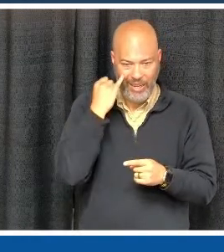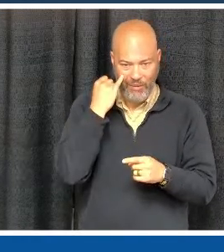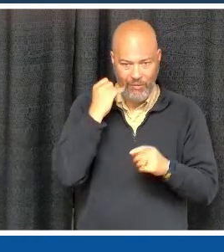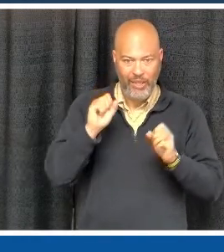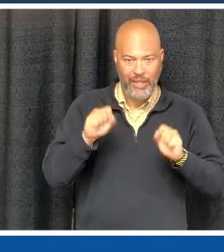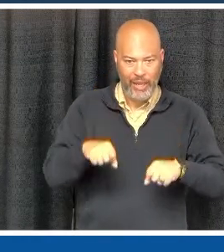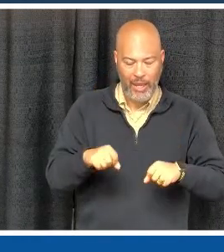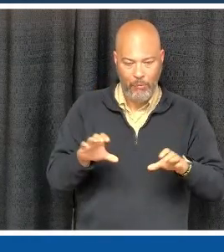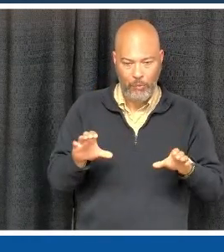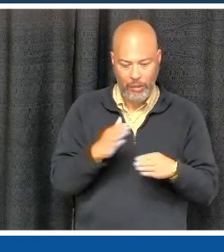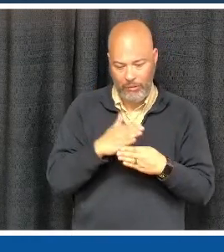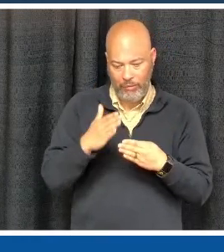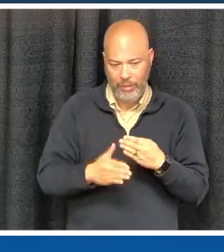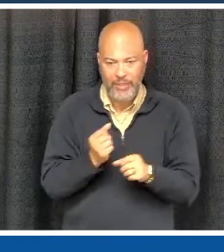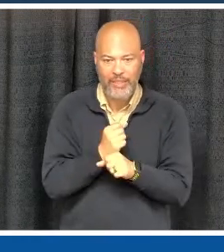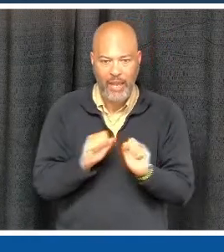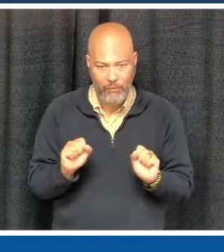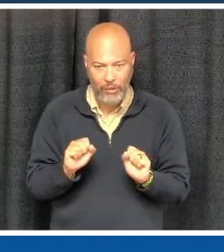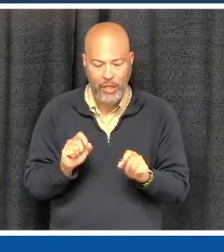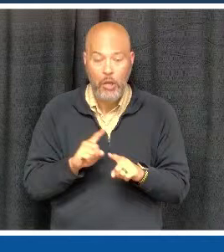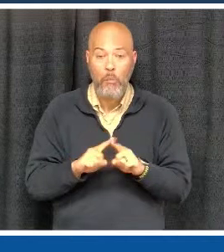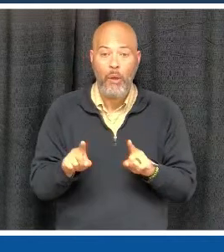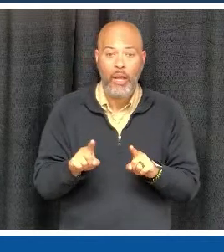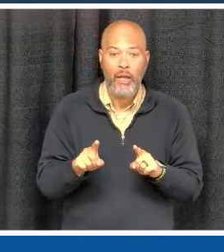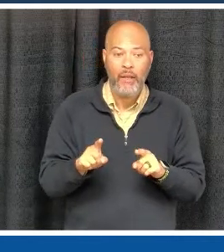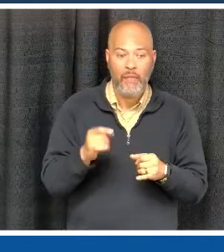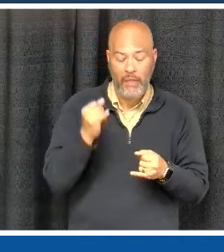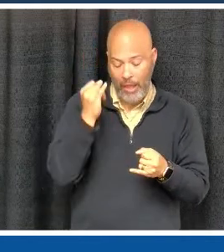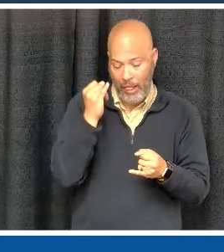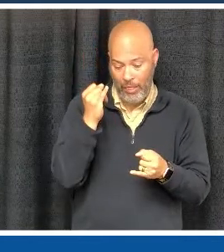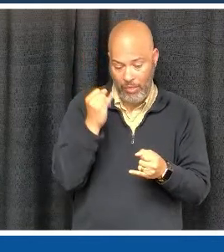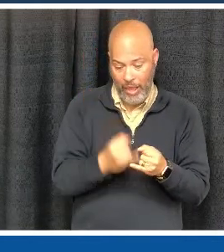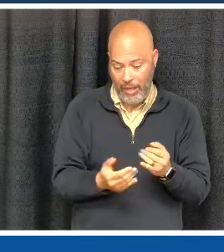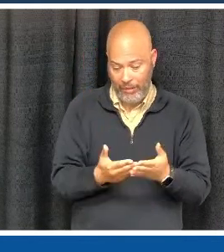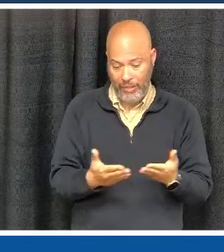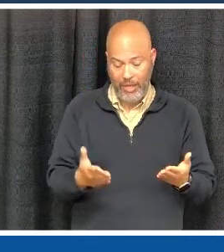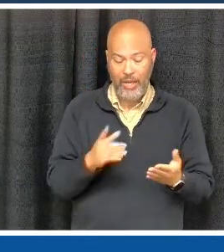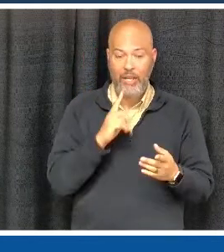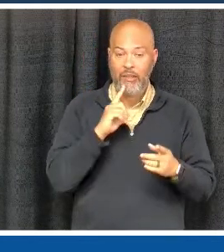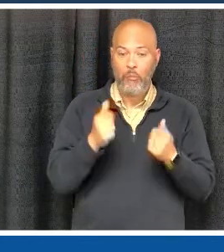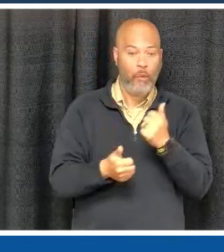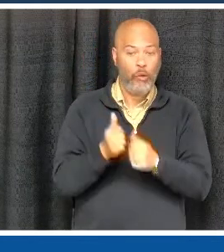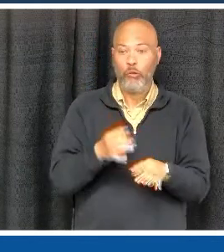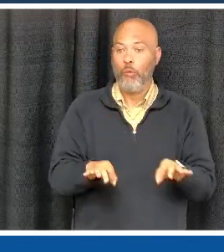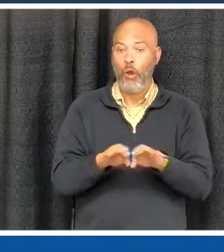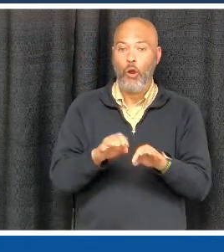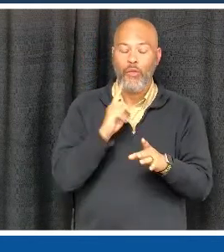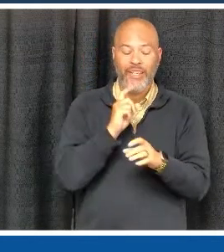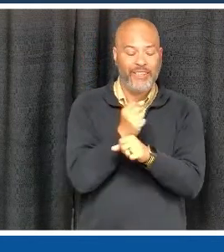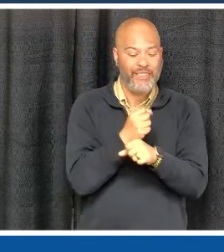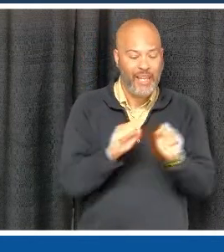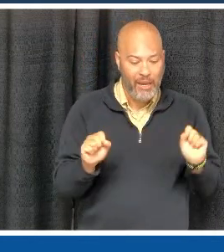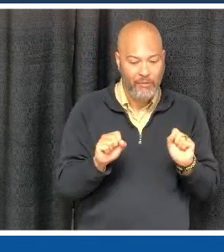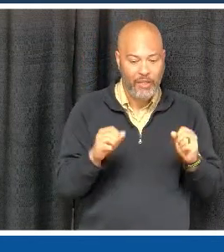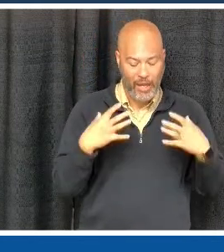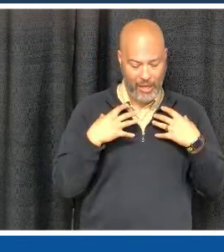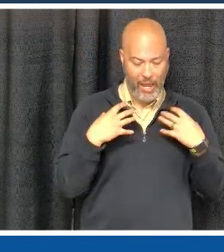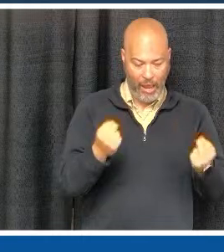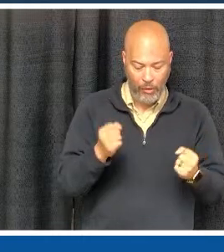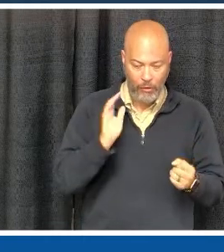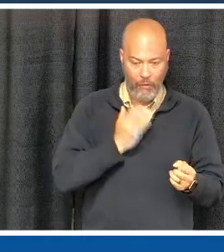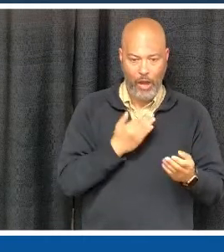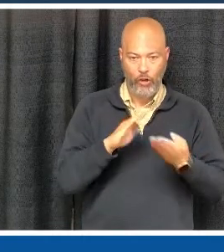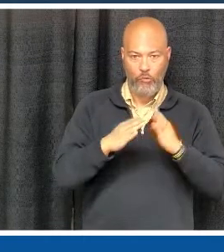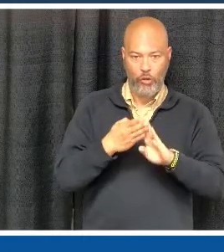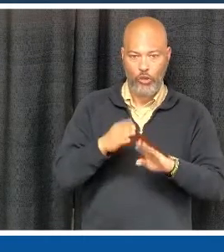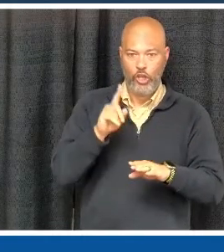be completed safely. But at the bottom line, the safety and well-being of our community